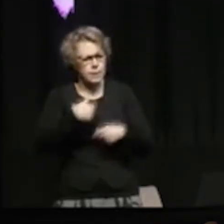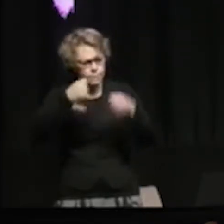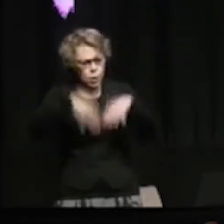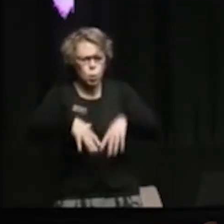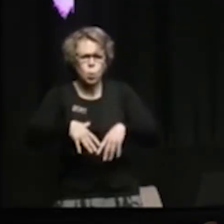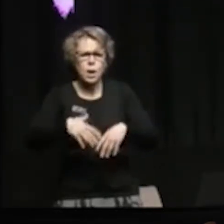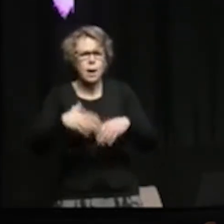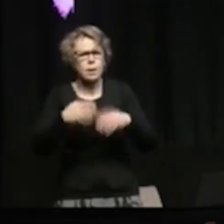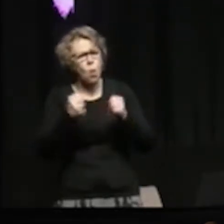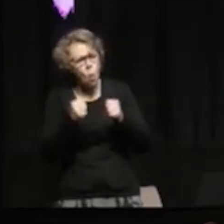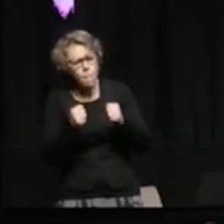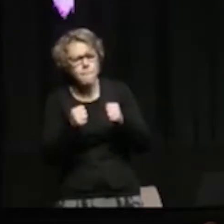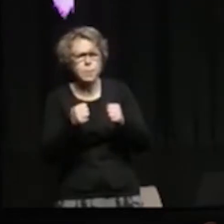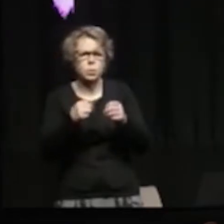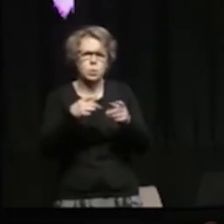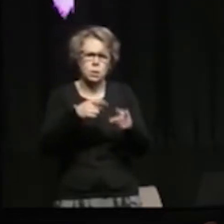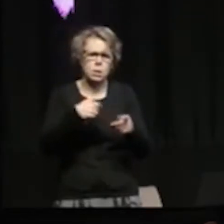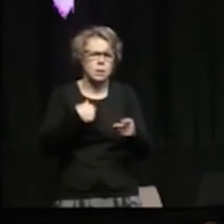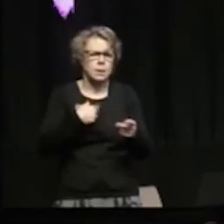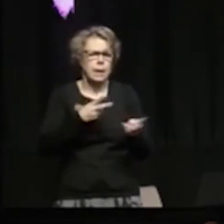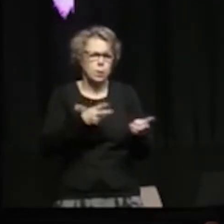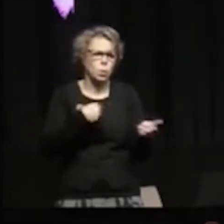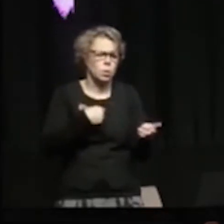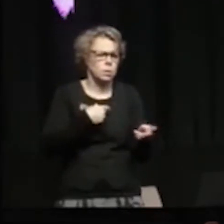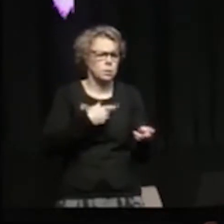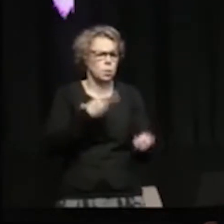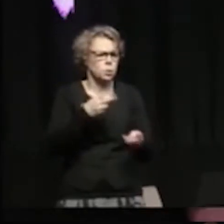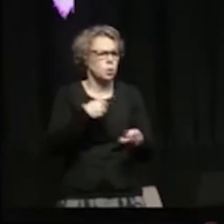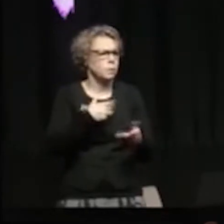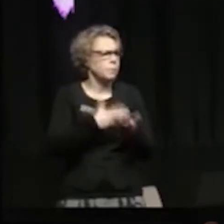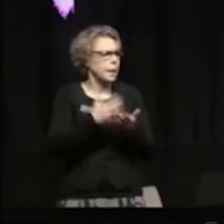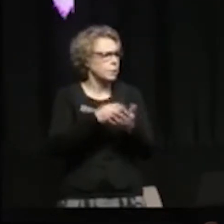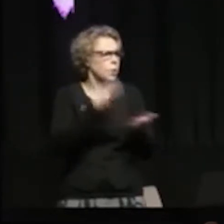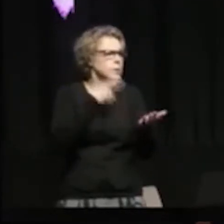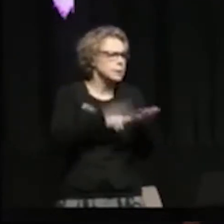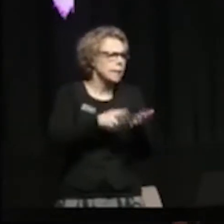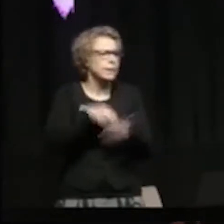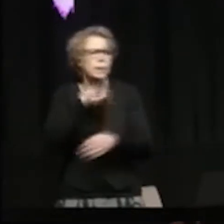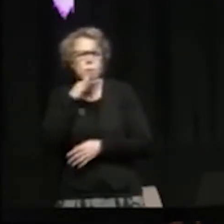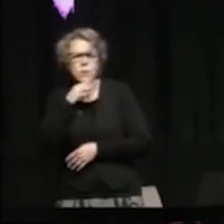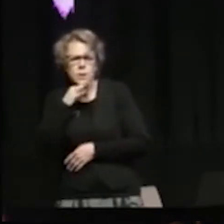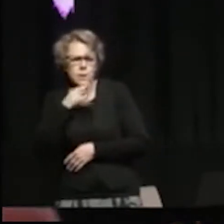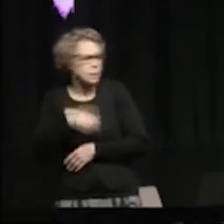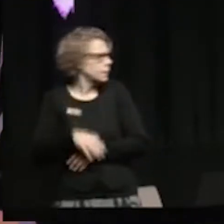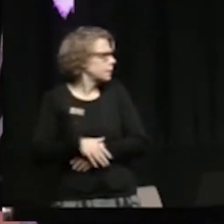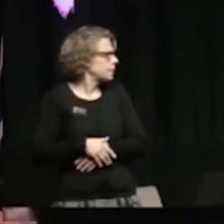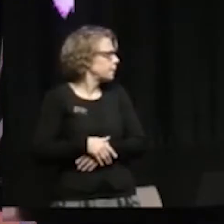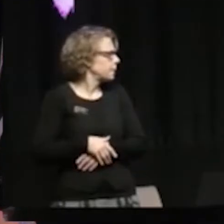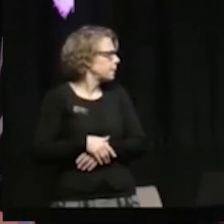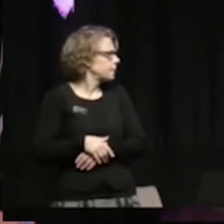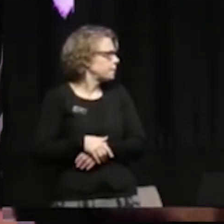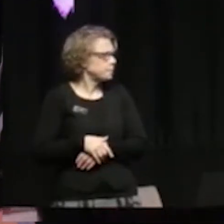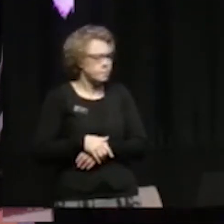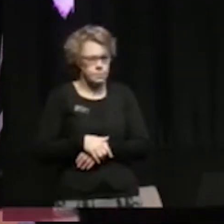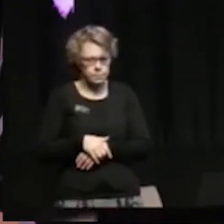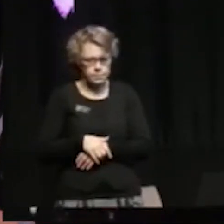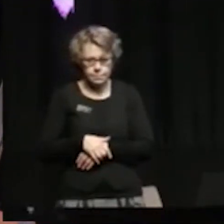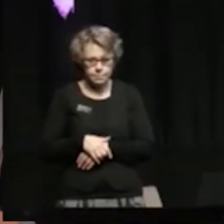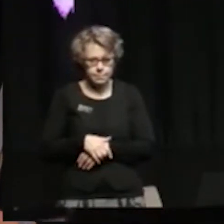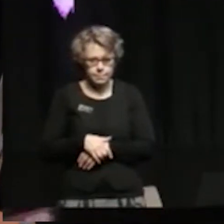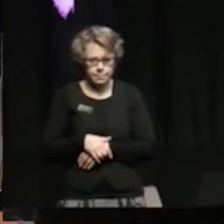that we might be losing faith, responding to the idea of truth and lies? Sure. I can talk all night and